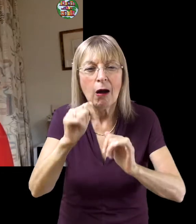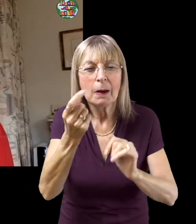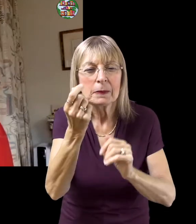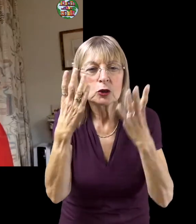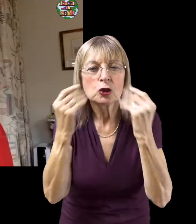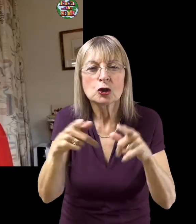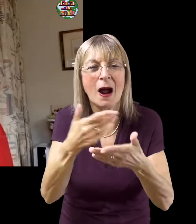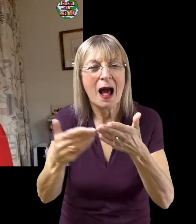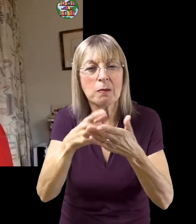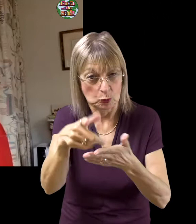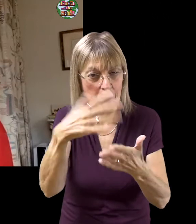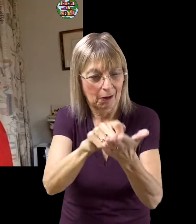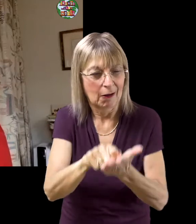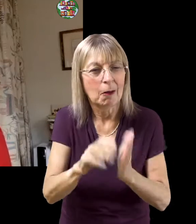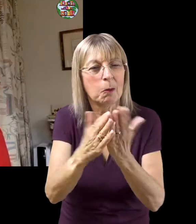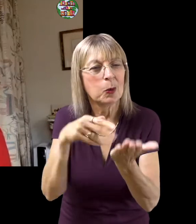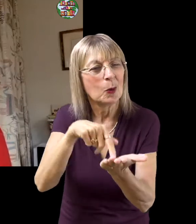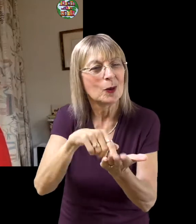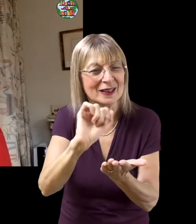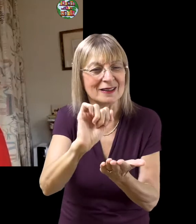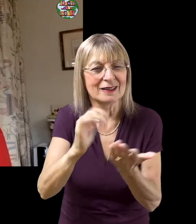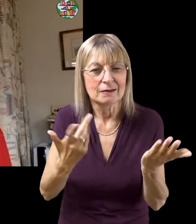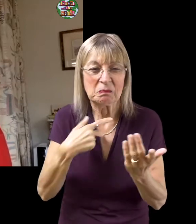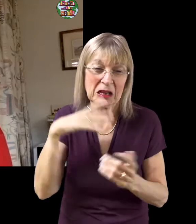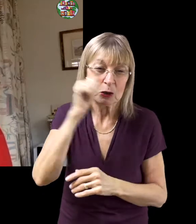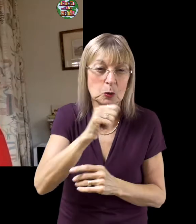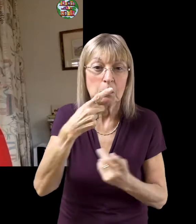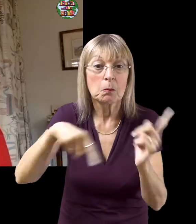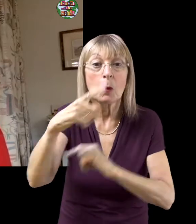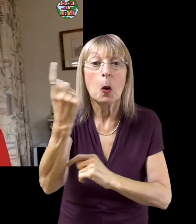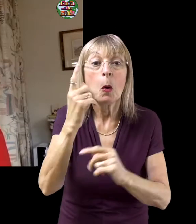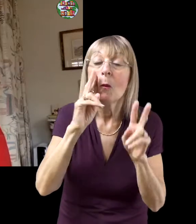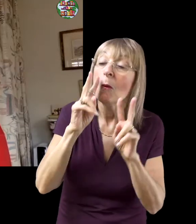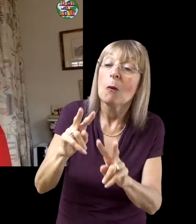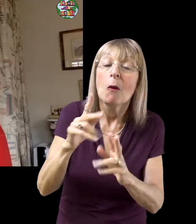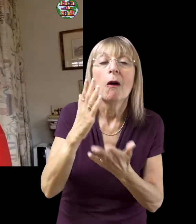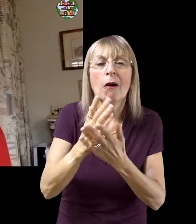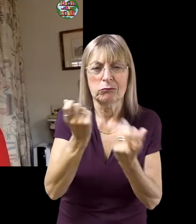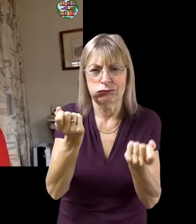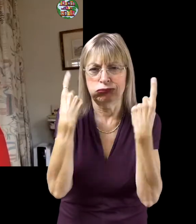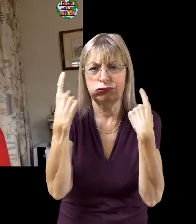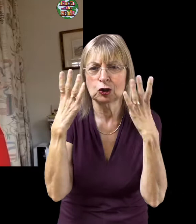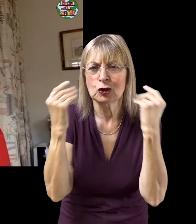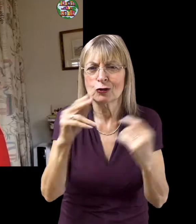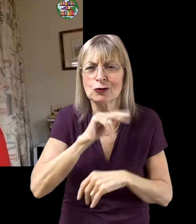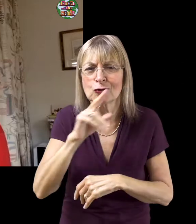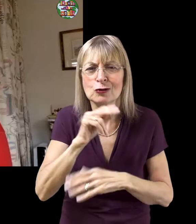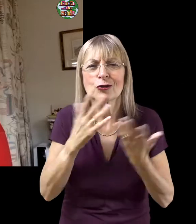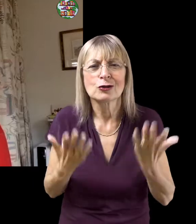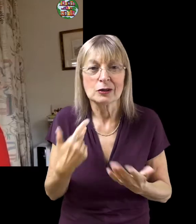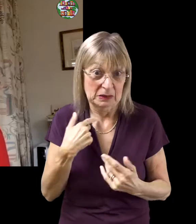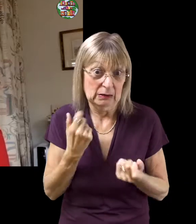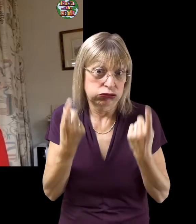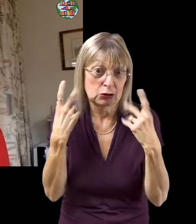just a little bit in Dutch, which is the language in which you wrote the book. Yes. I'm assuming that most of you watching this don't